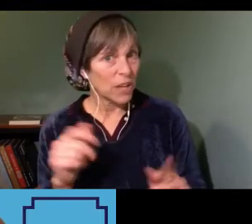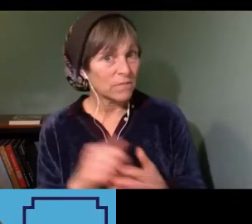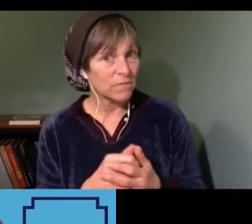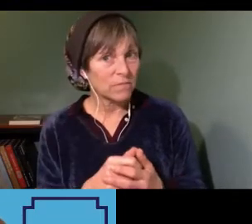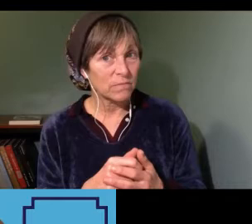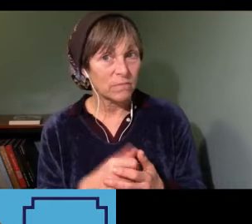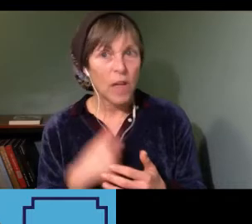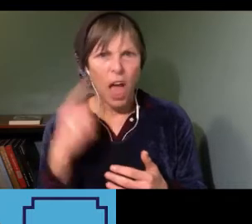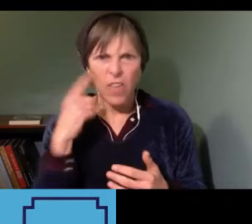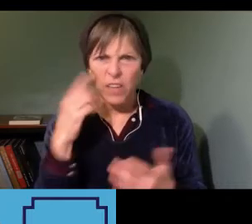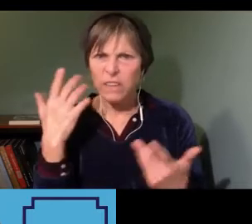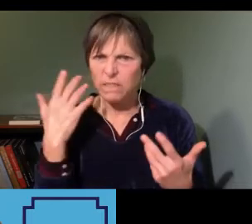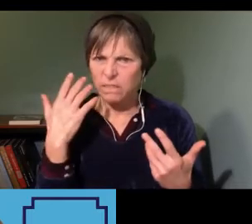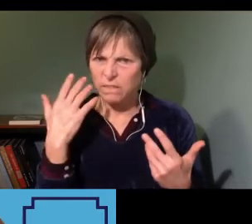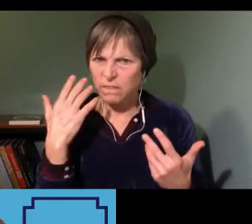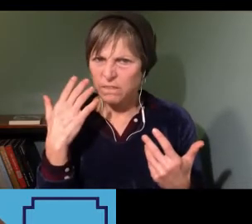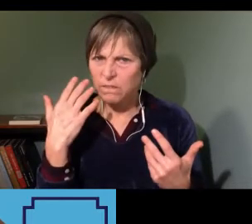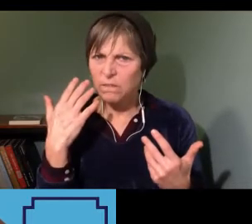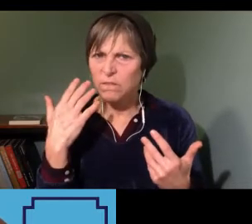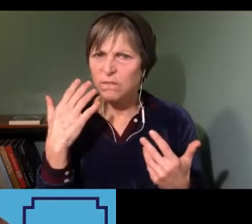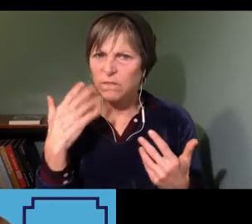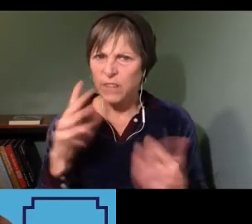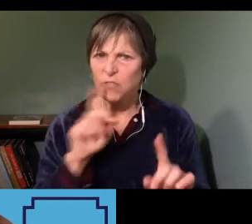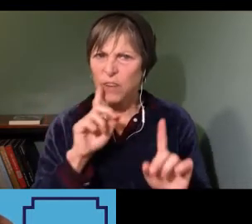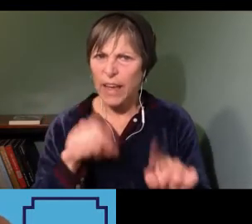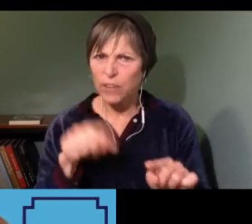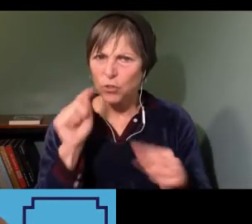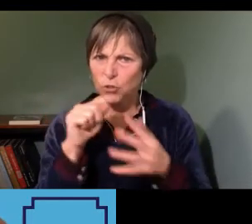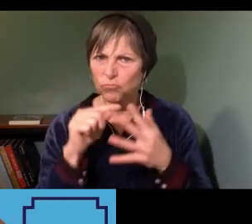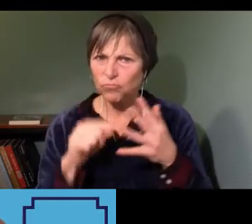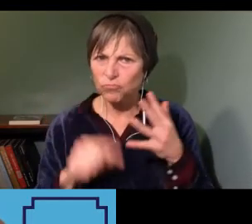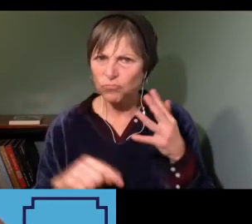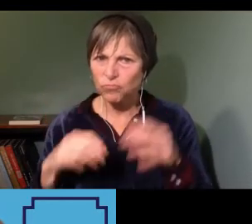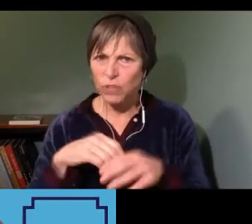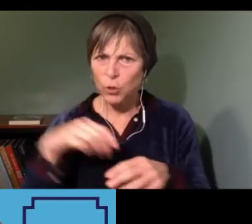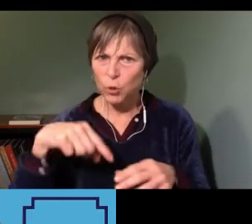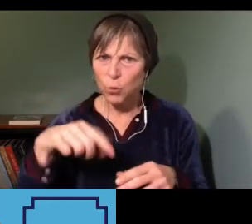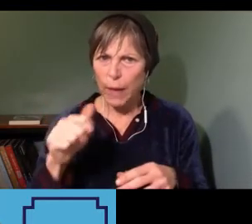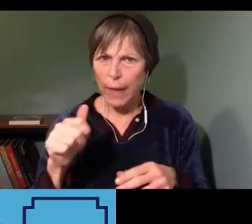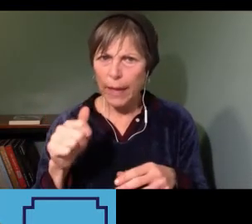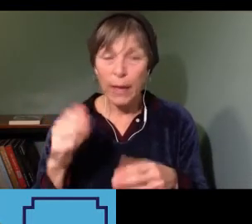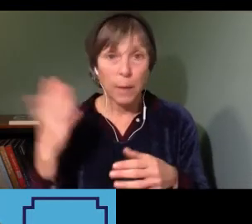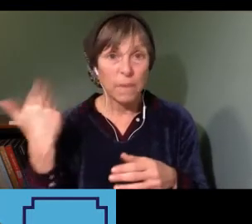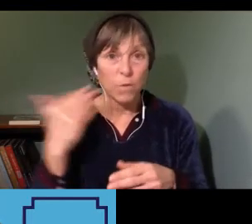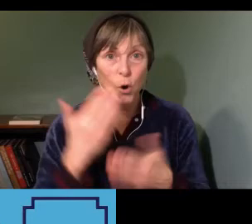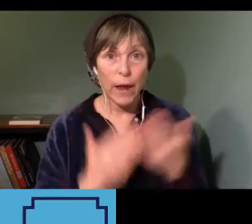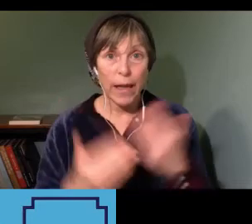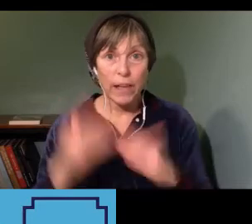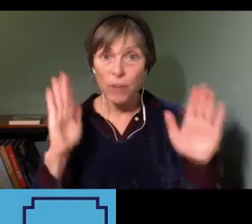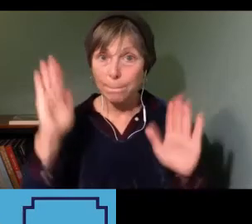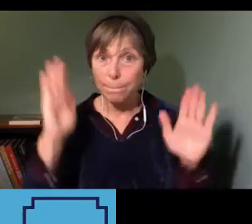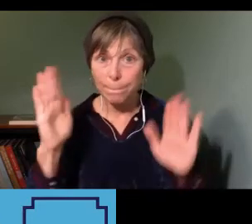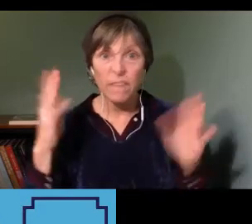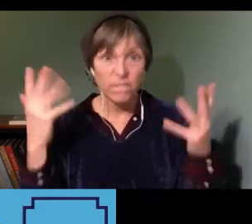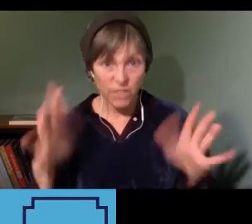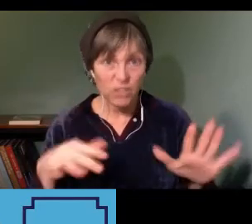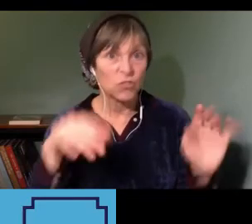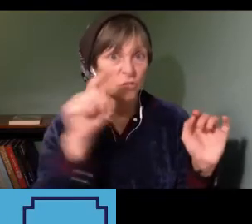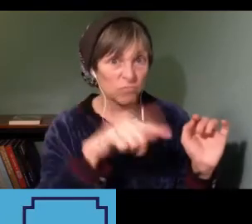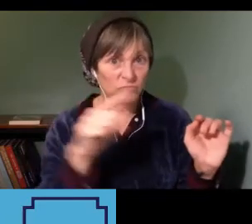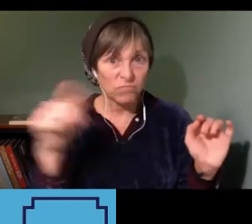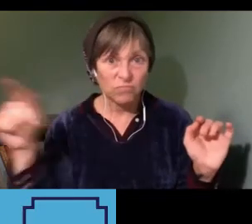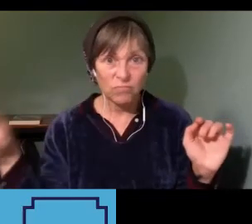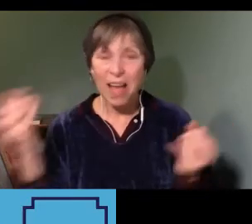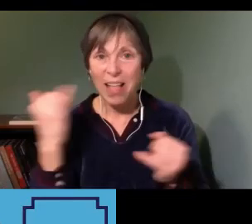we've addressed the questions that were in q a and i think i've gotten to everyone that had their hand raised so i'm gonna have a sort of last